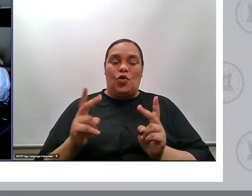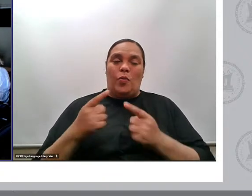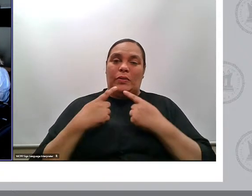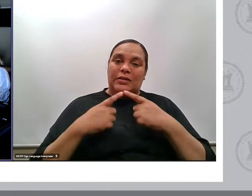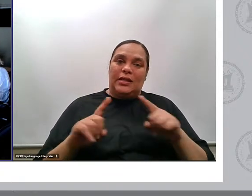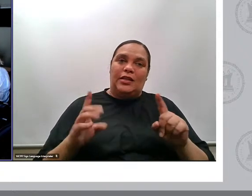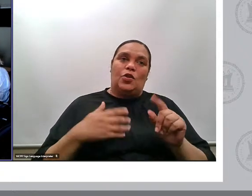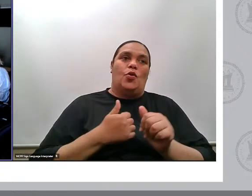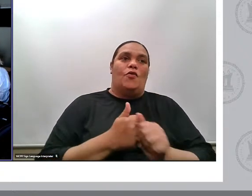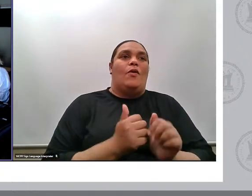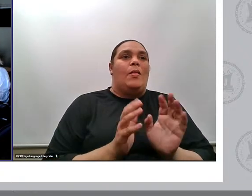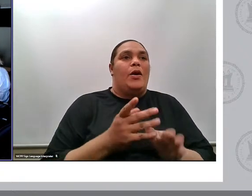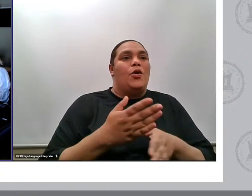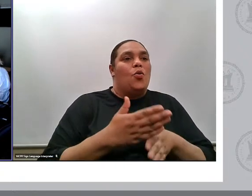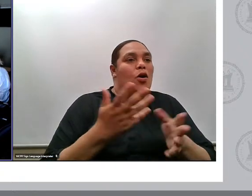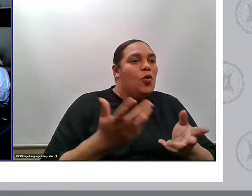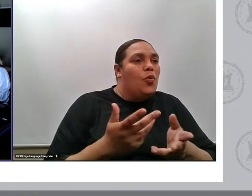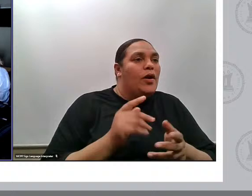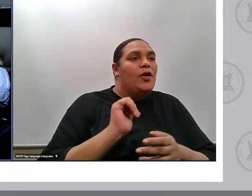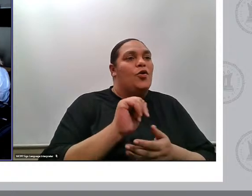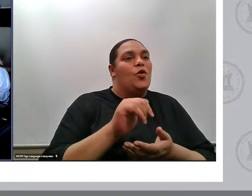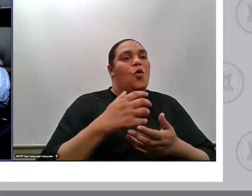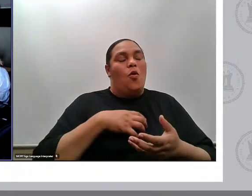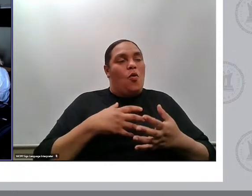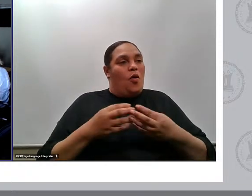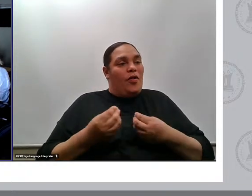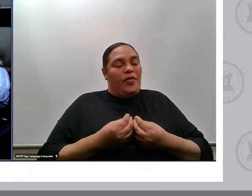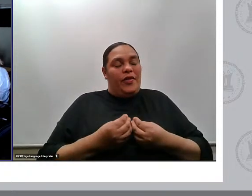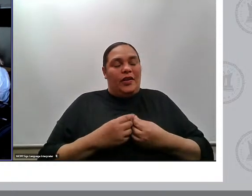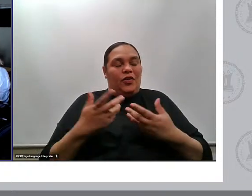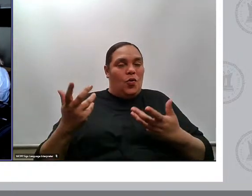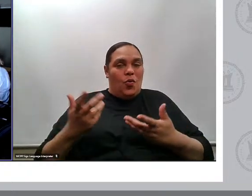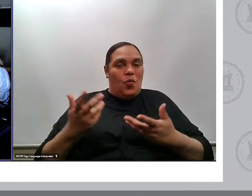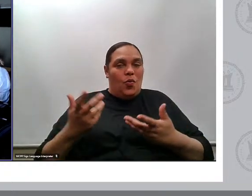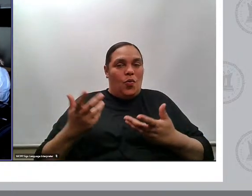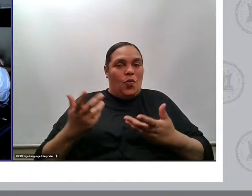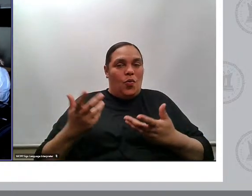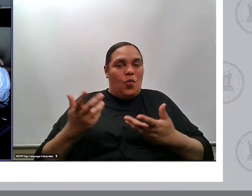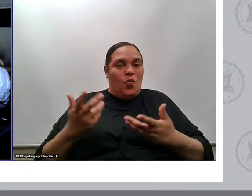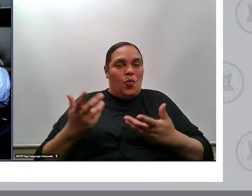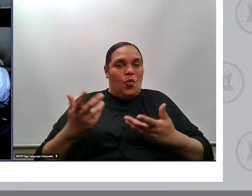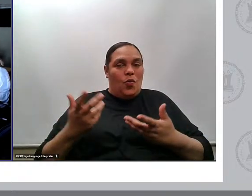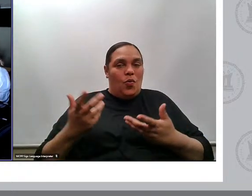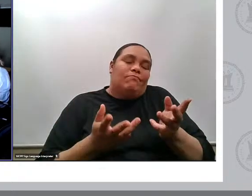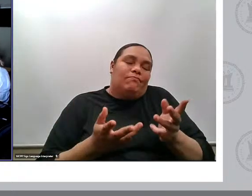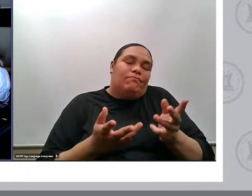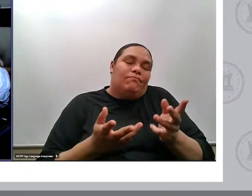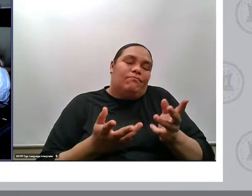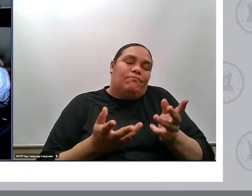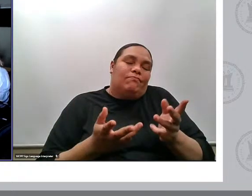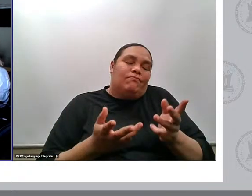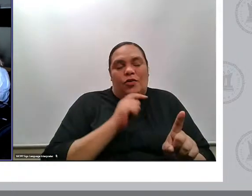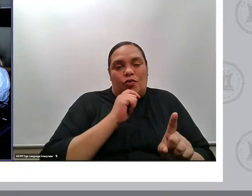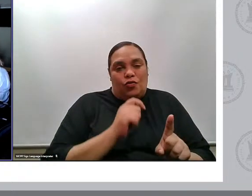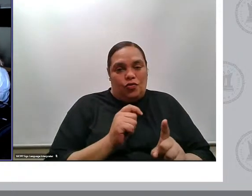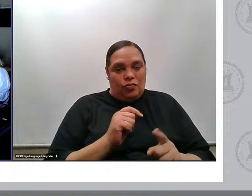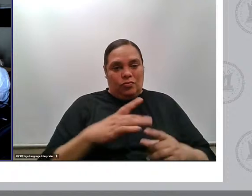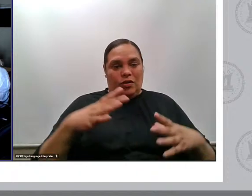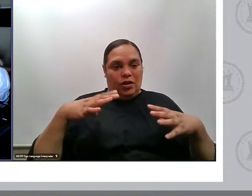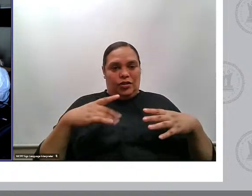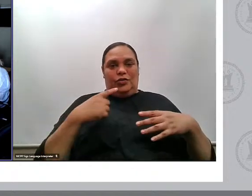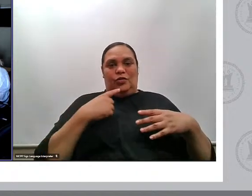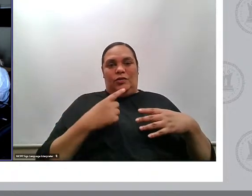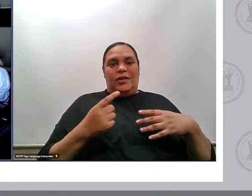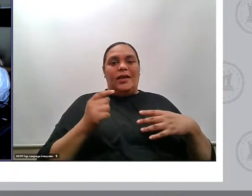follow up, where do you work, where are your possessions and things like this. But in this case, the person was quite upfront to say, I